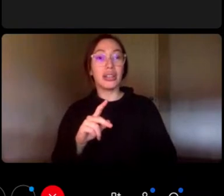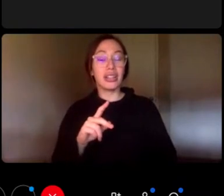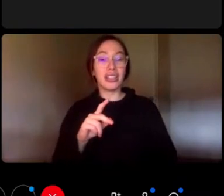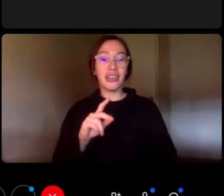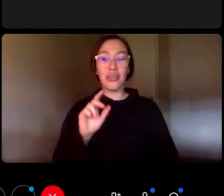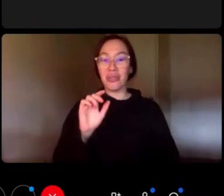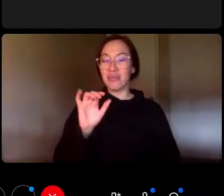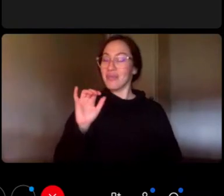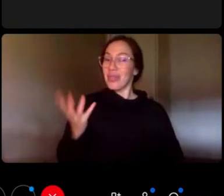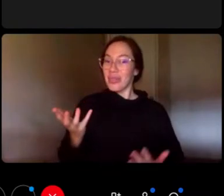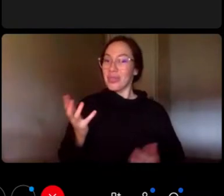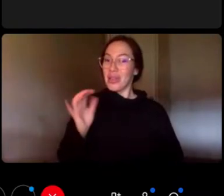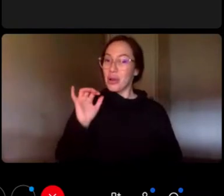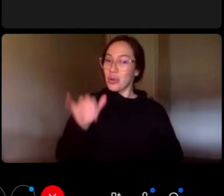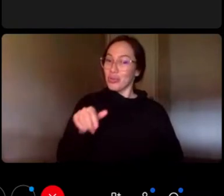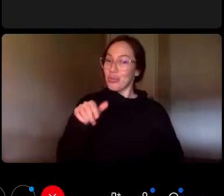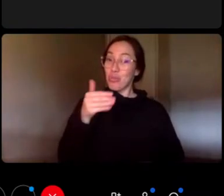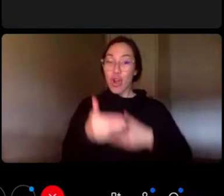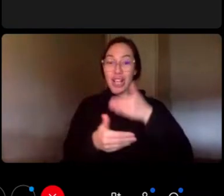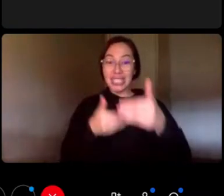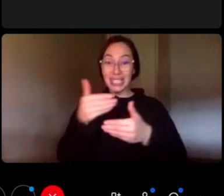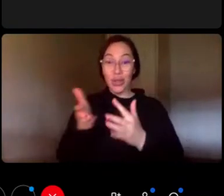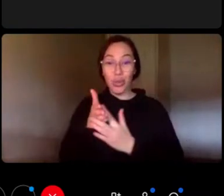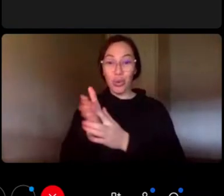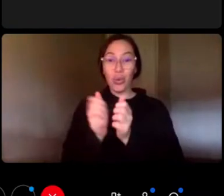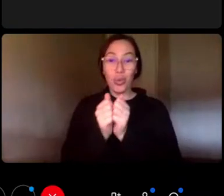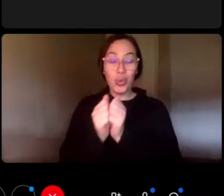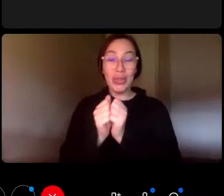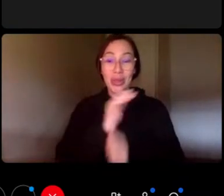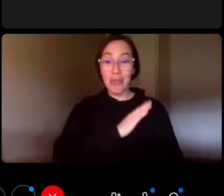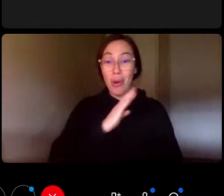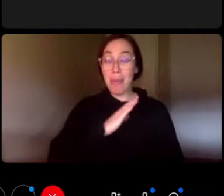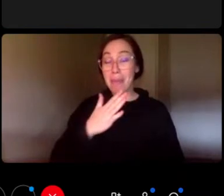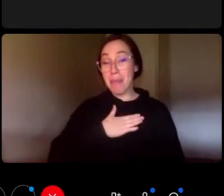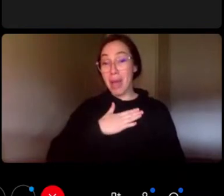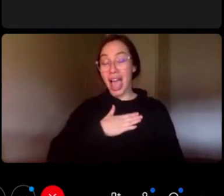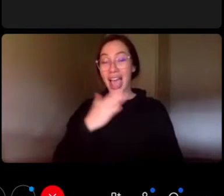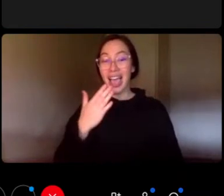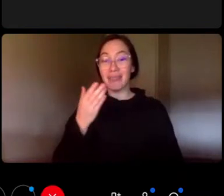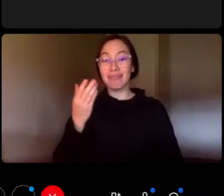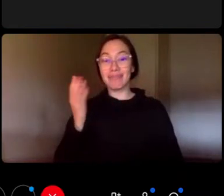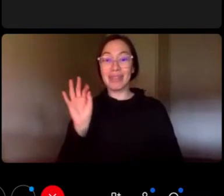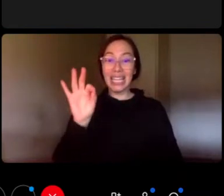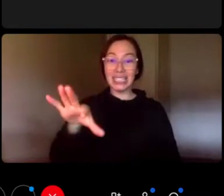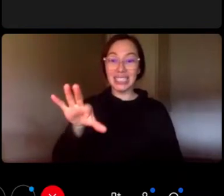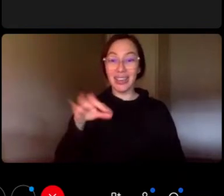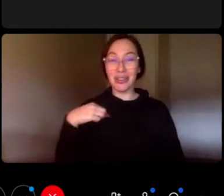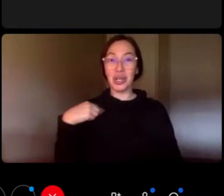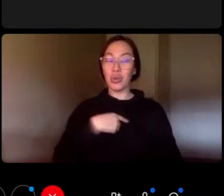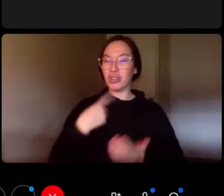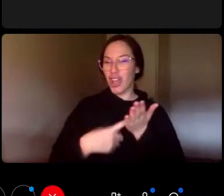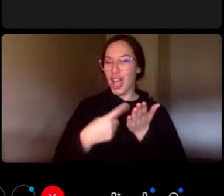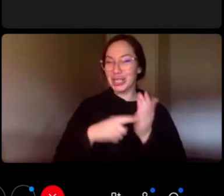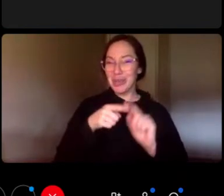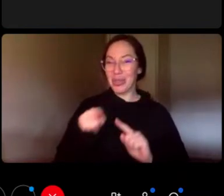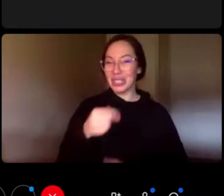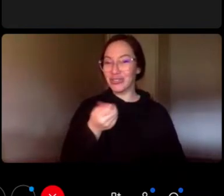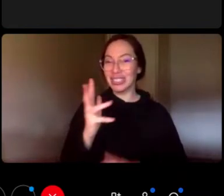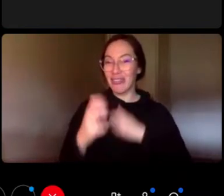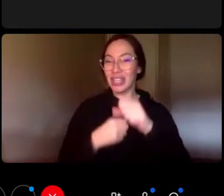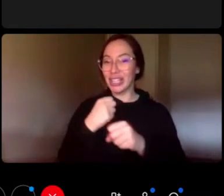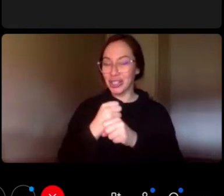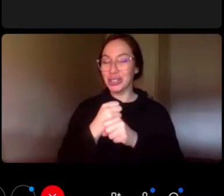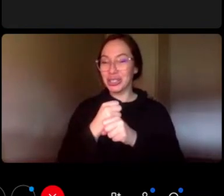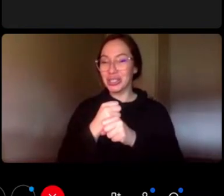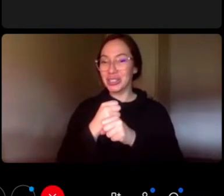The process to go through this with the board. My insight is, you know, we've been talking about this for several years to go through it. I know